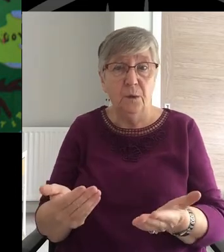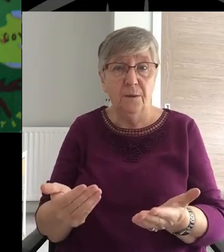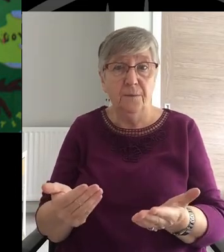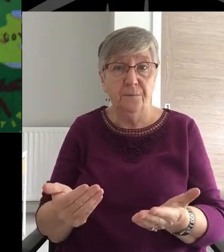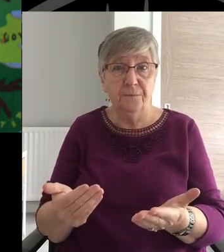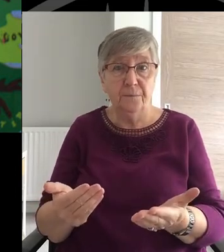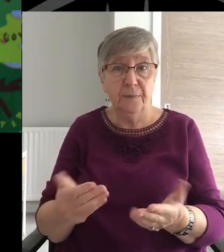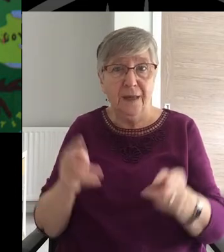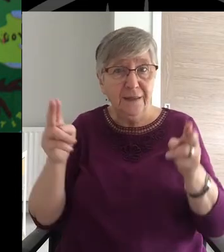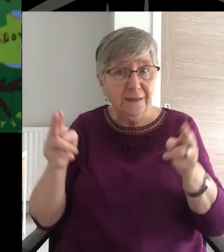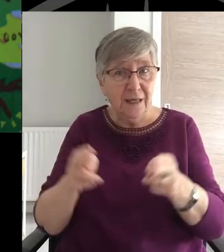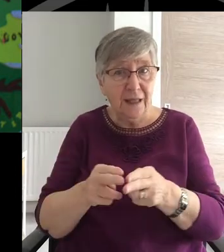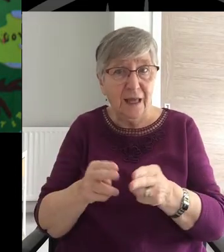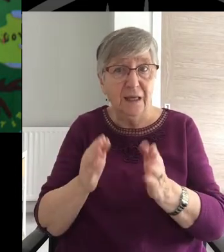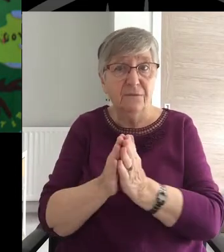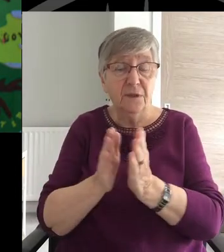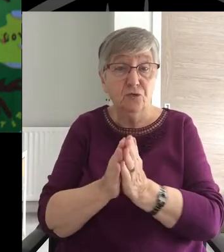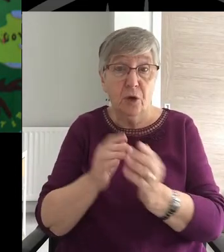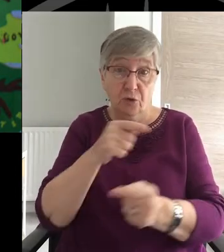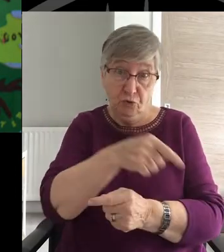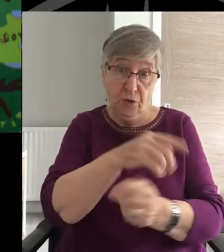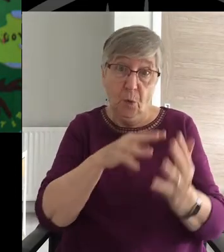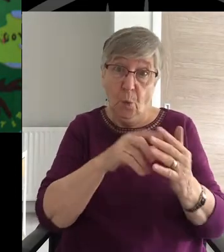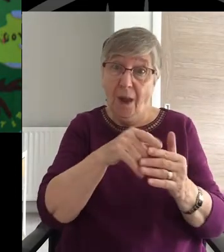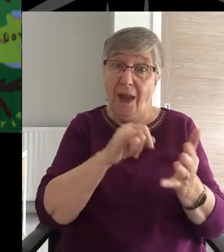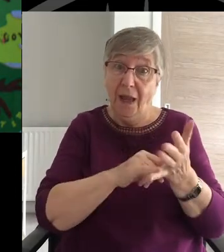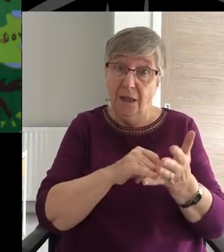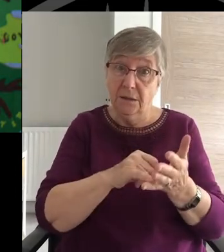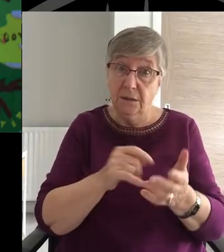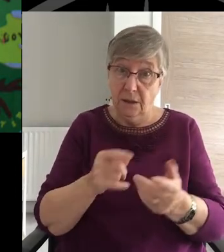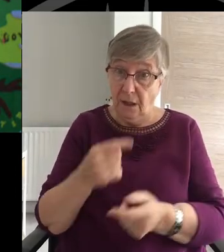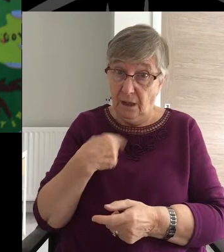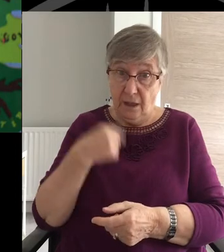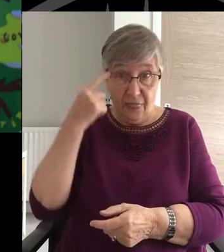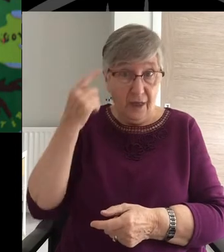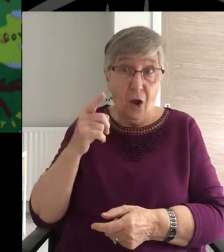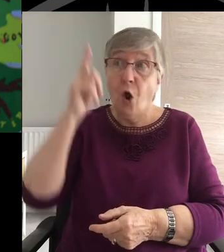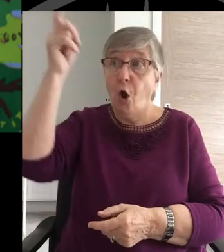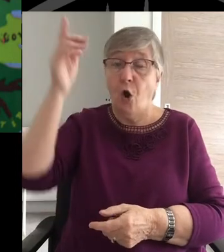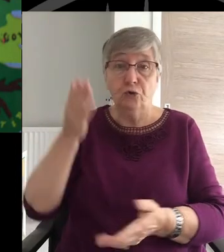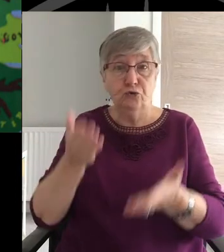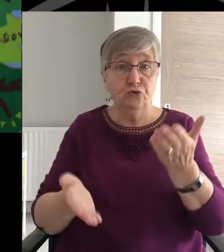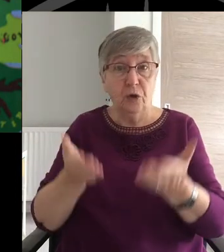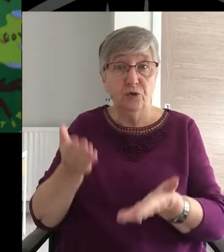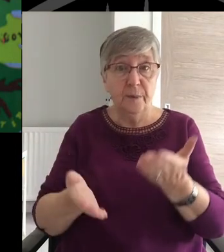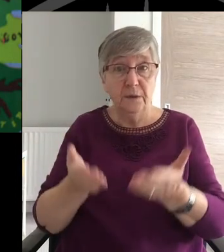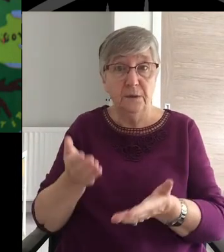And the decline of the church in the West, I submit, is God's judgment.